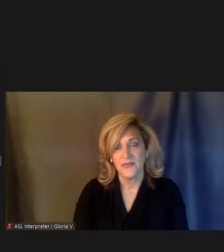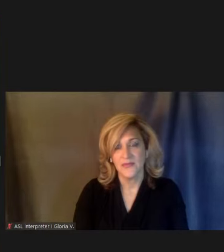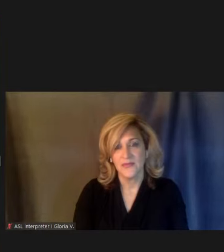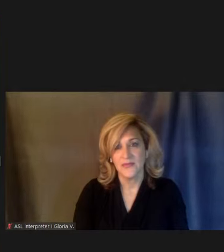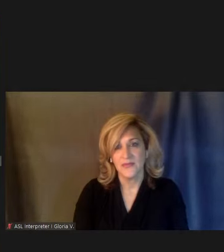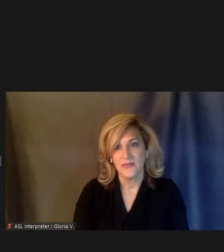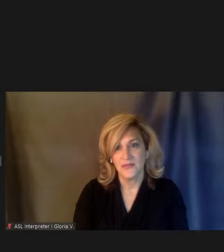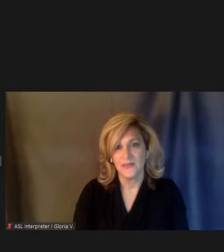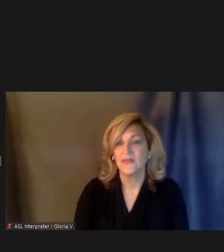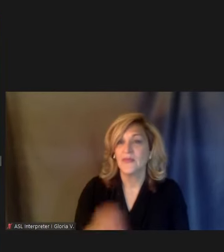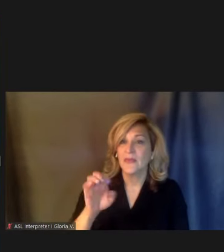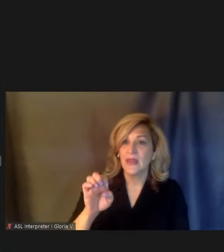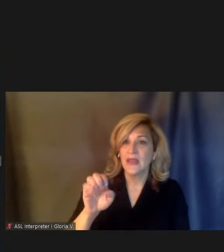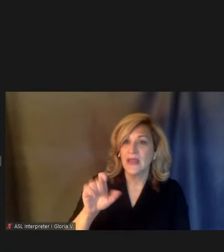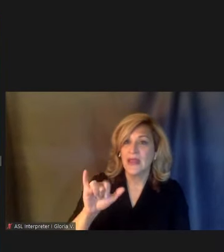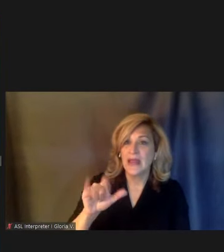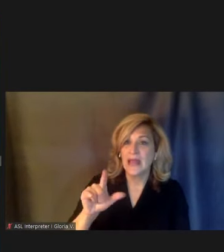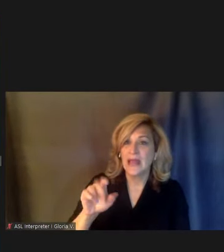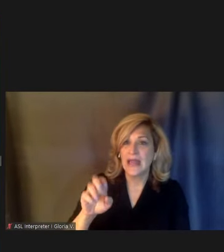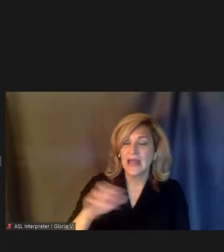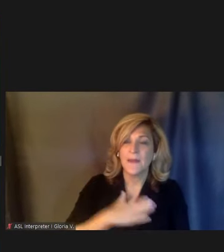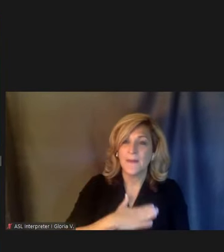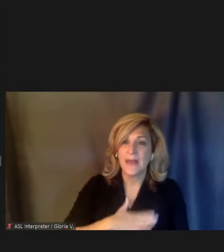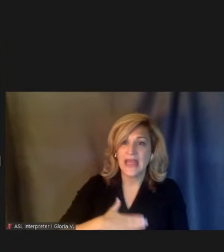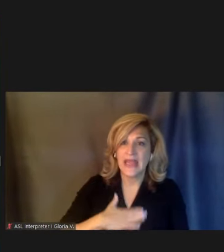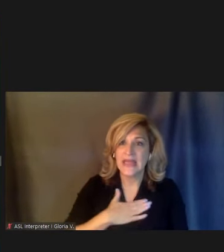Aileen, if you can please unmute yourself.